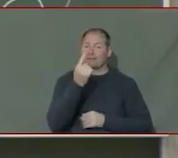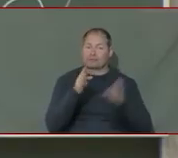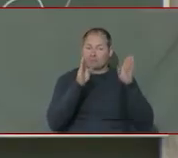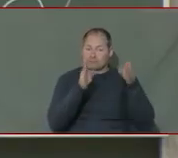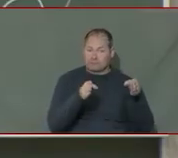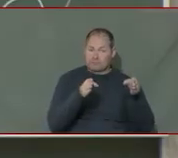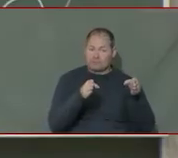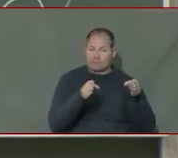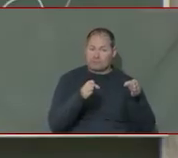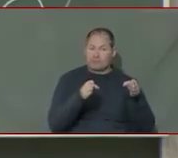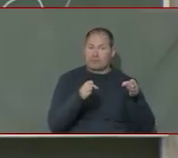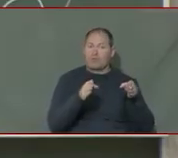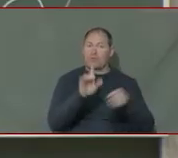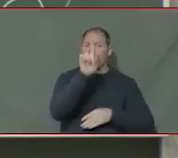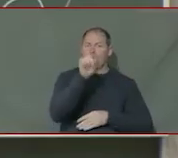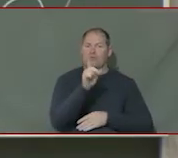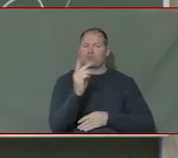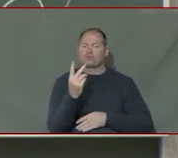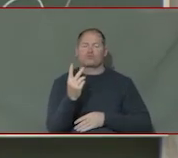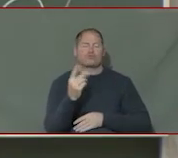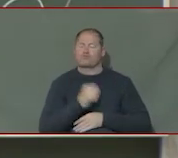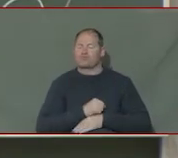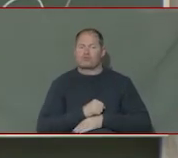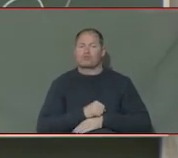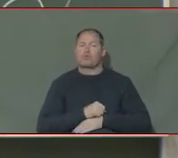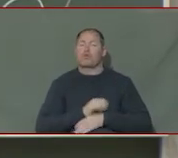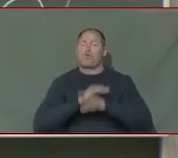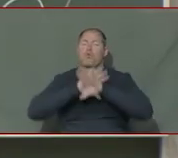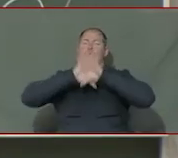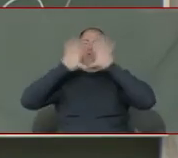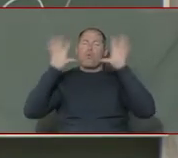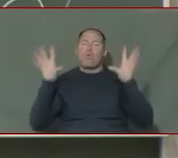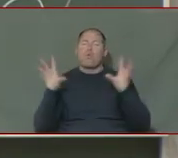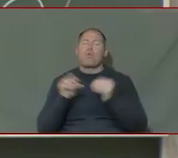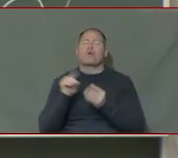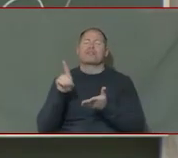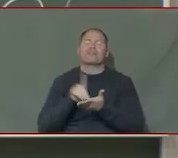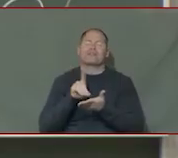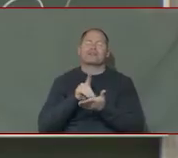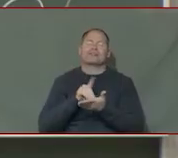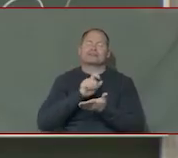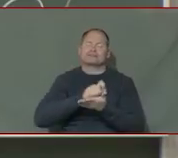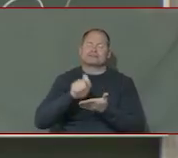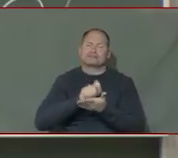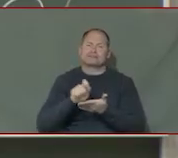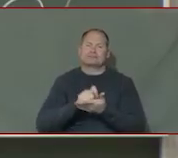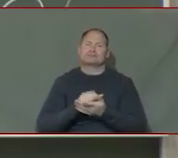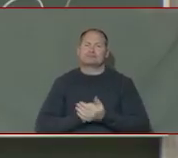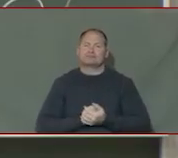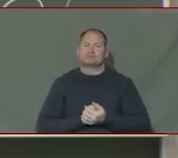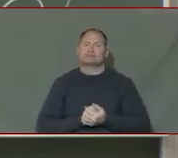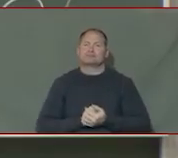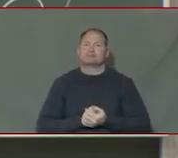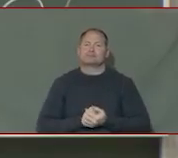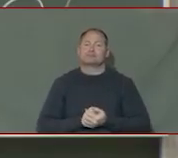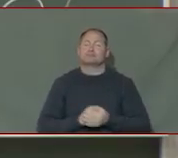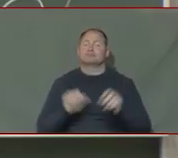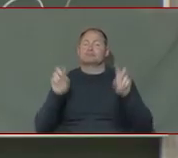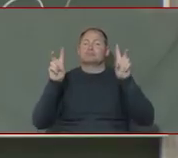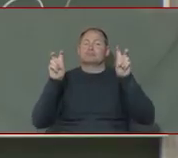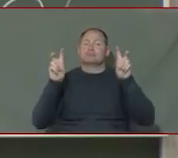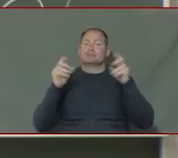they don't give you 1 out of 2. You must give the whole definition. So please write down, what is homeostasis? It's